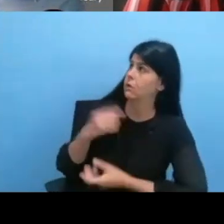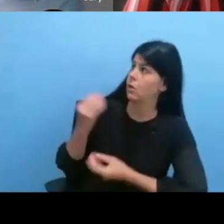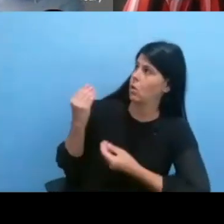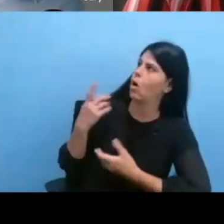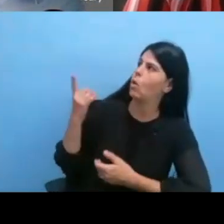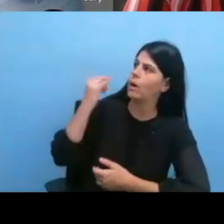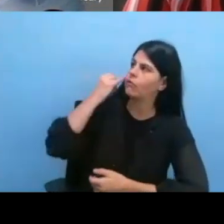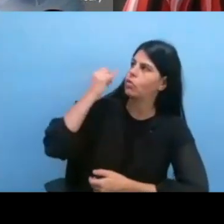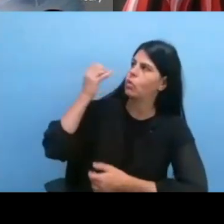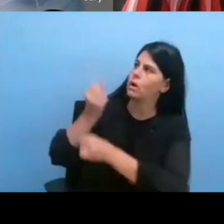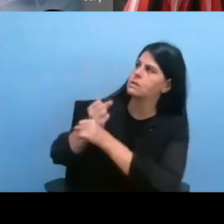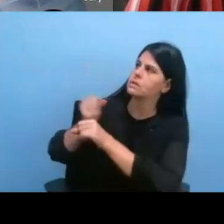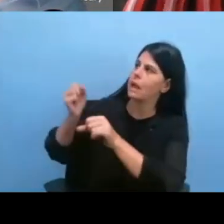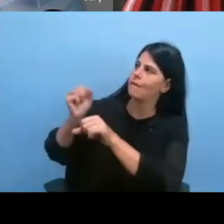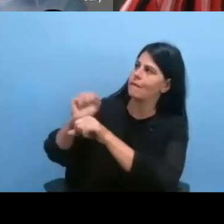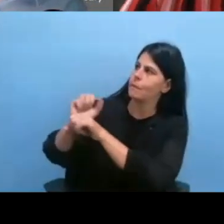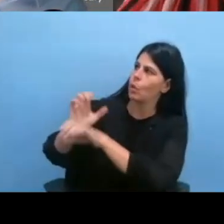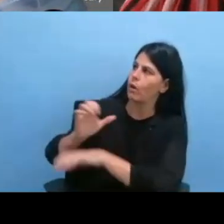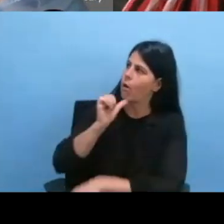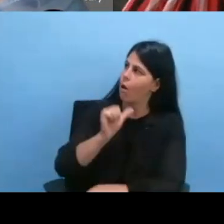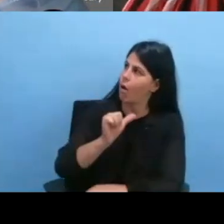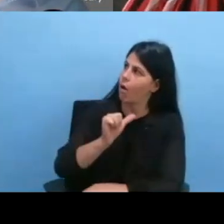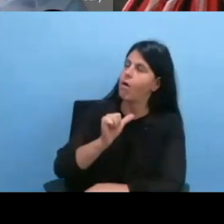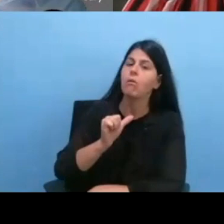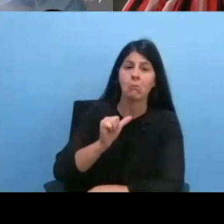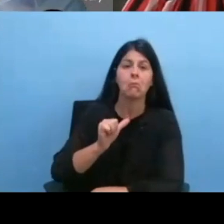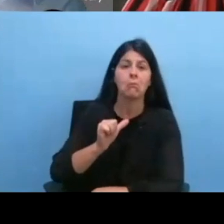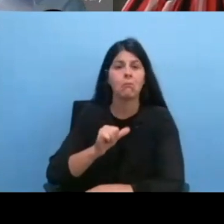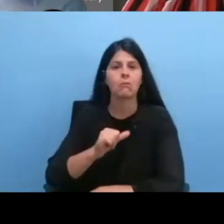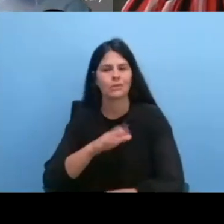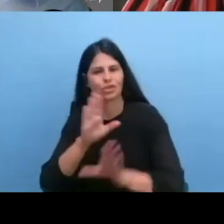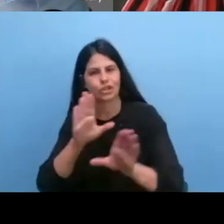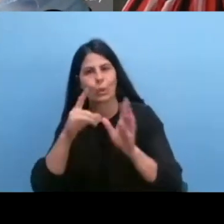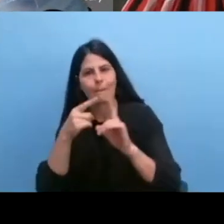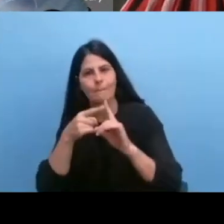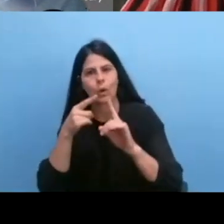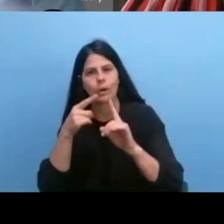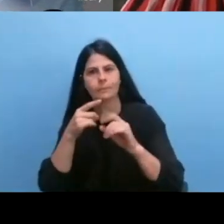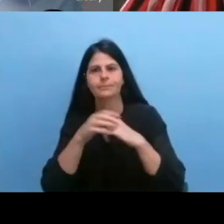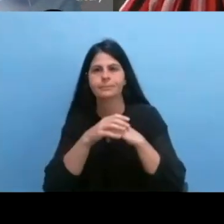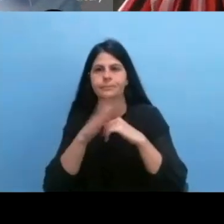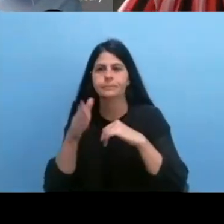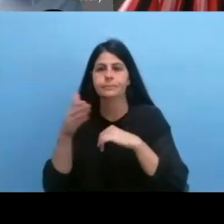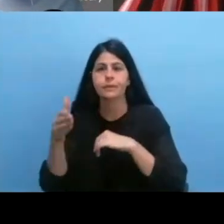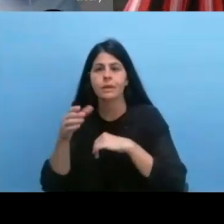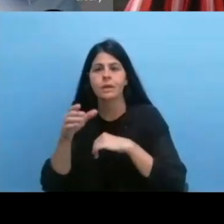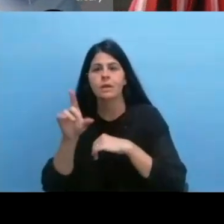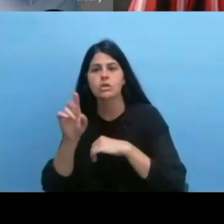employer. Yeah, that's a great point. Dr. Schmidt?